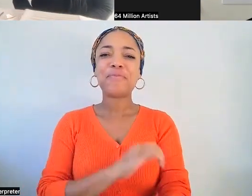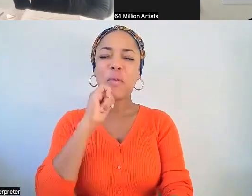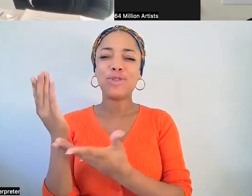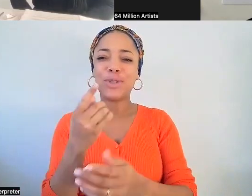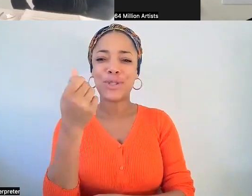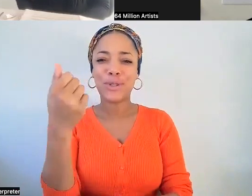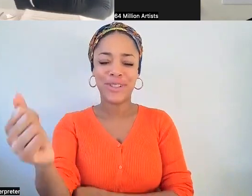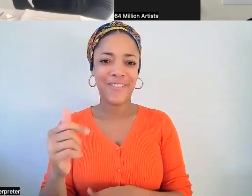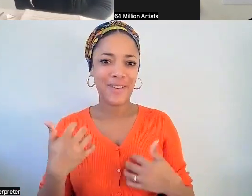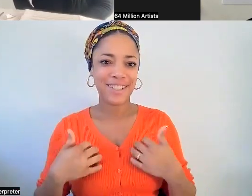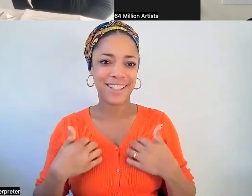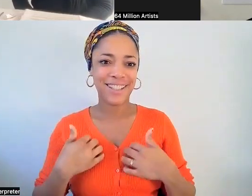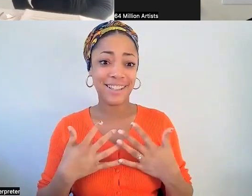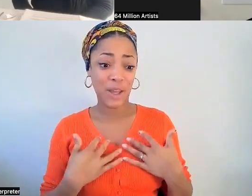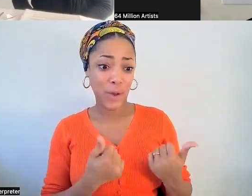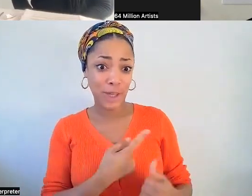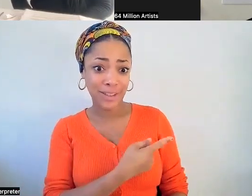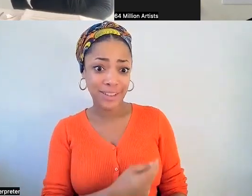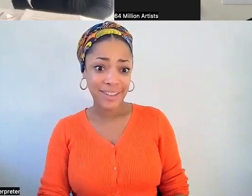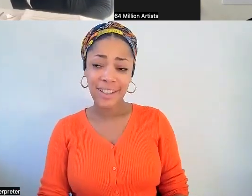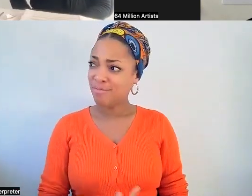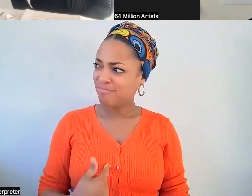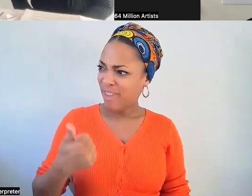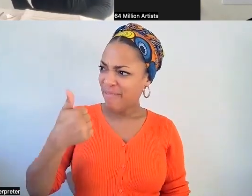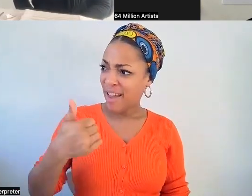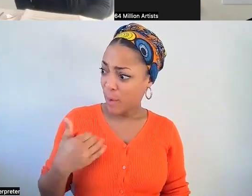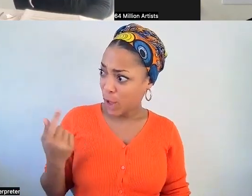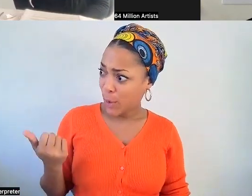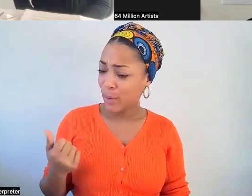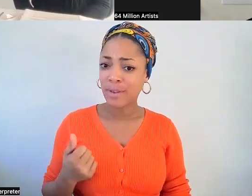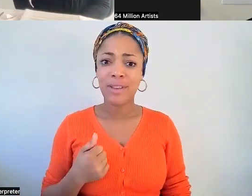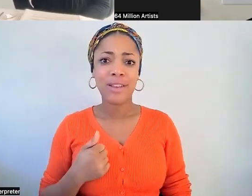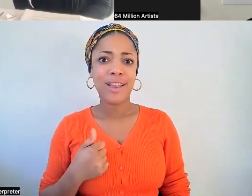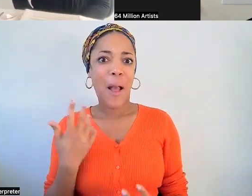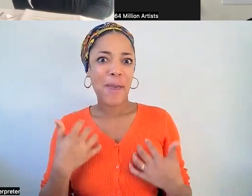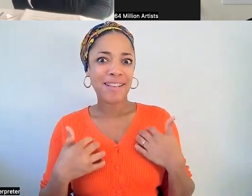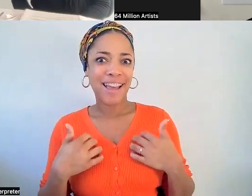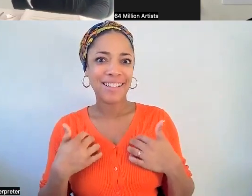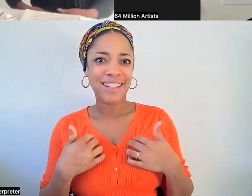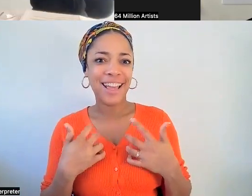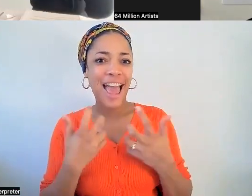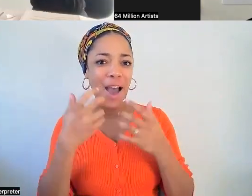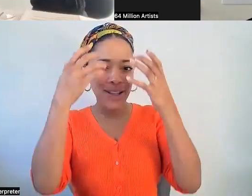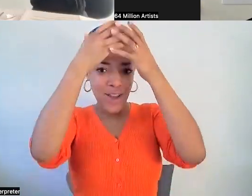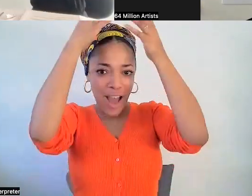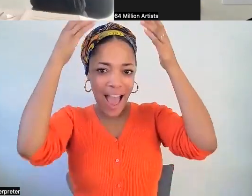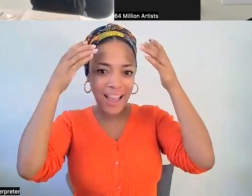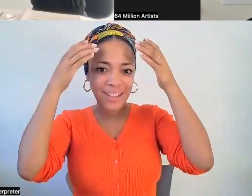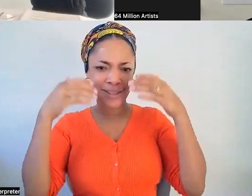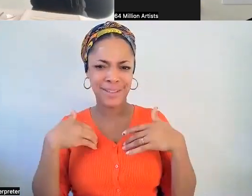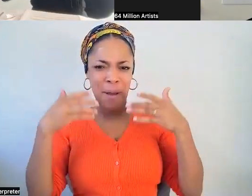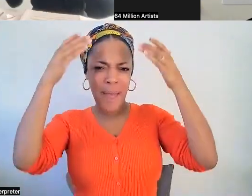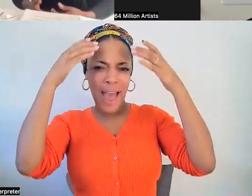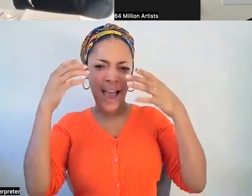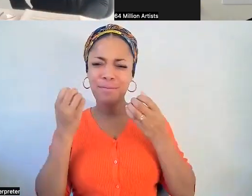How exciting. How are you doing? I'm doing fine. How are you? I'm excited. And how's your hat? My hat is brilliant. She's actually